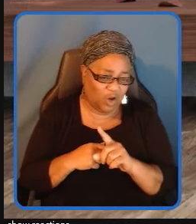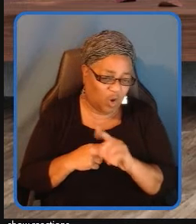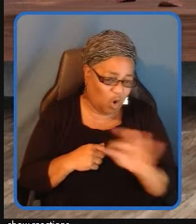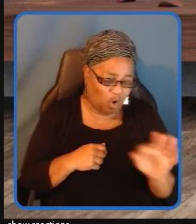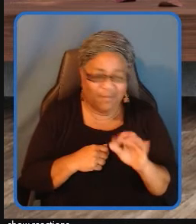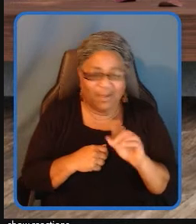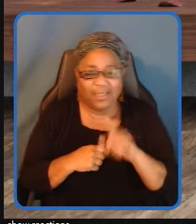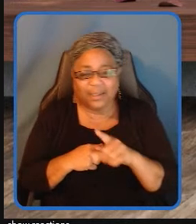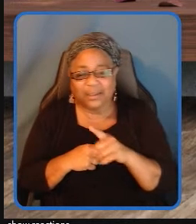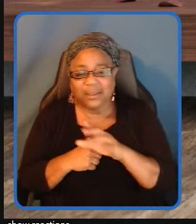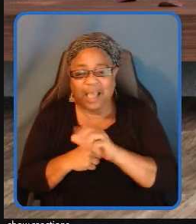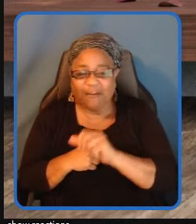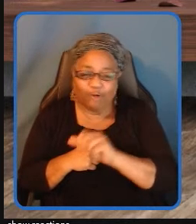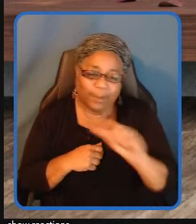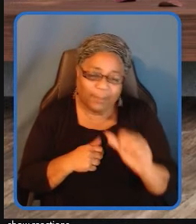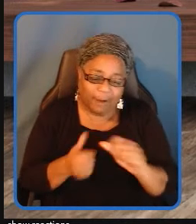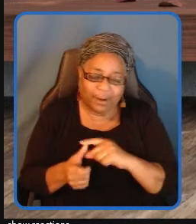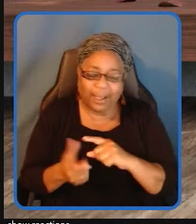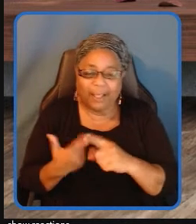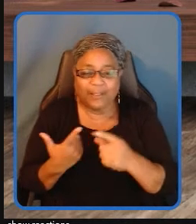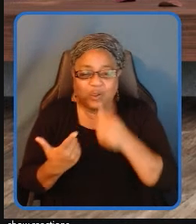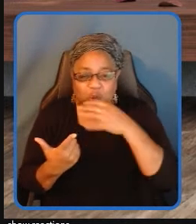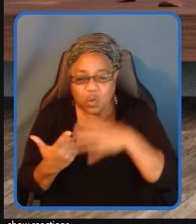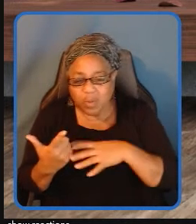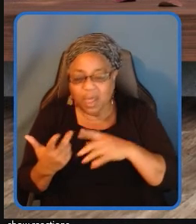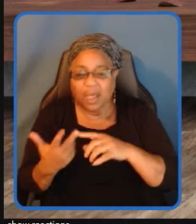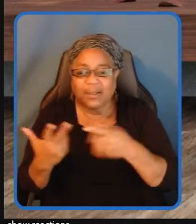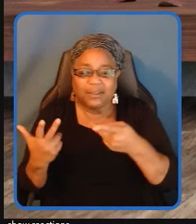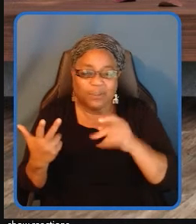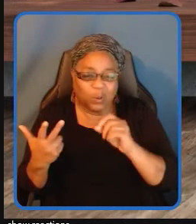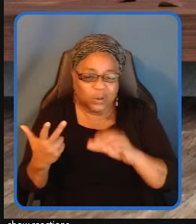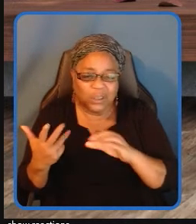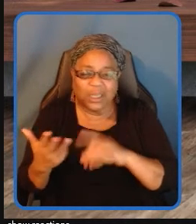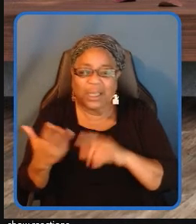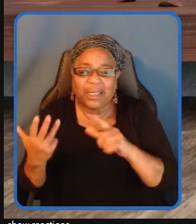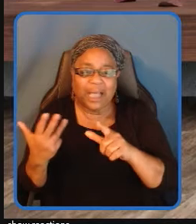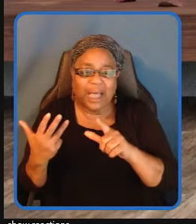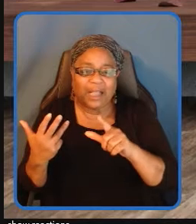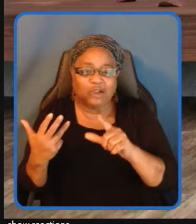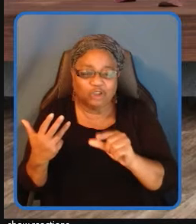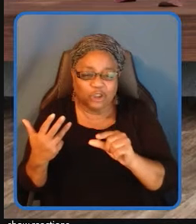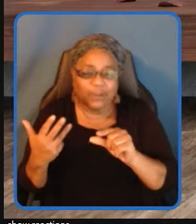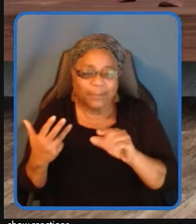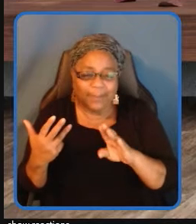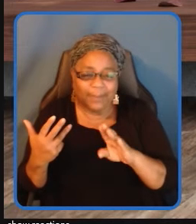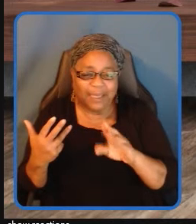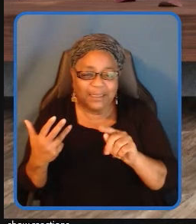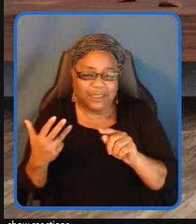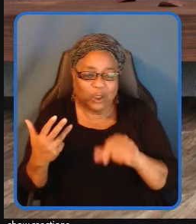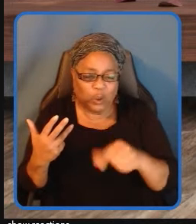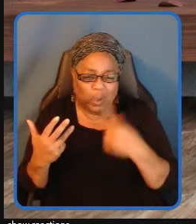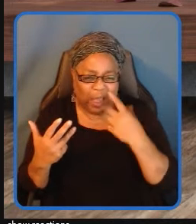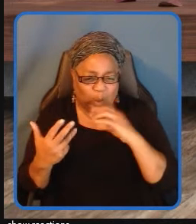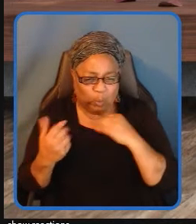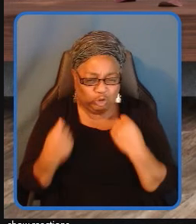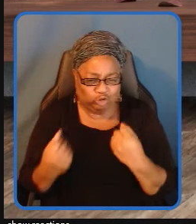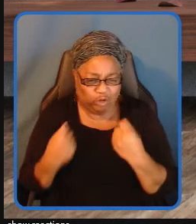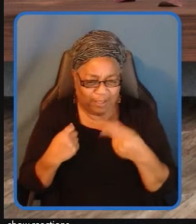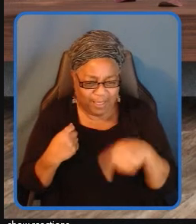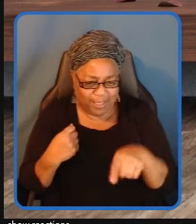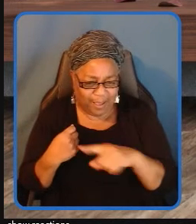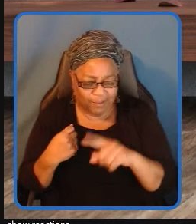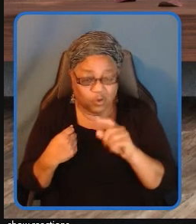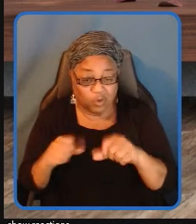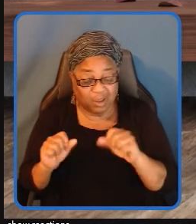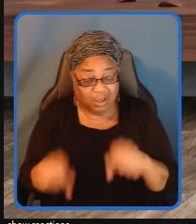this woman, this person of color, this LGBTQ, how can we strengthen them up so that they can survive